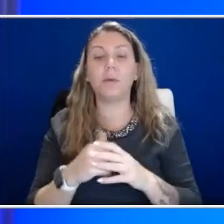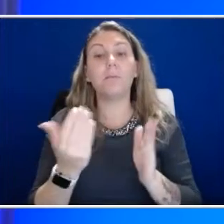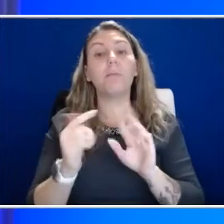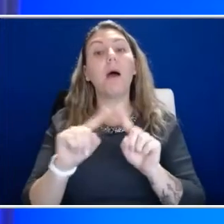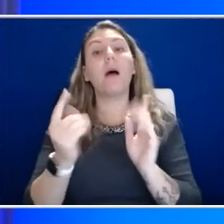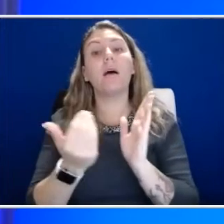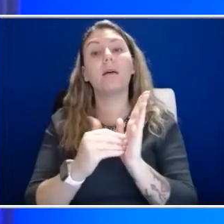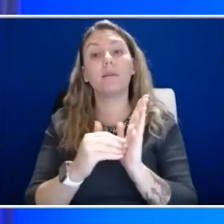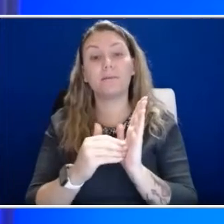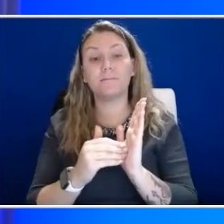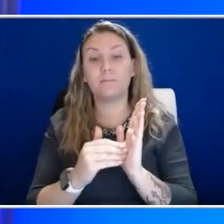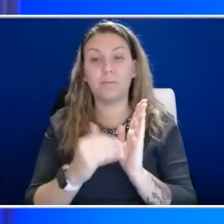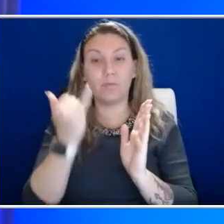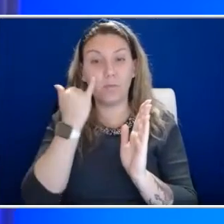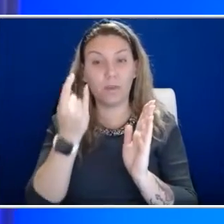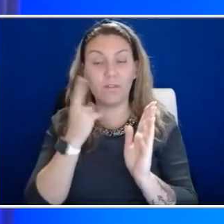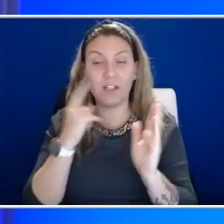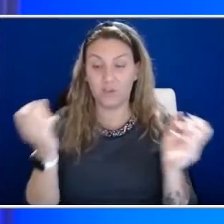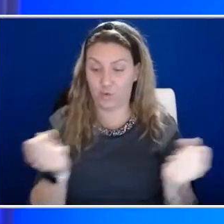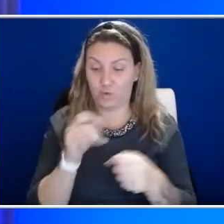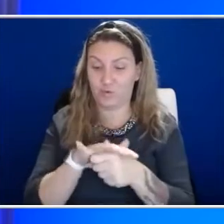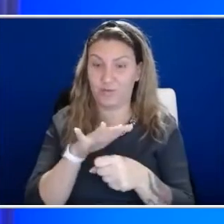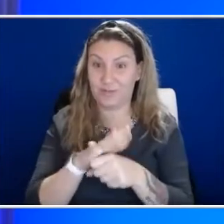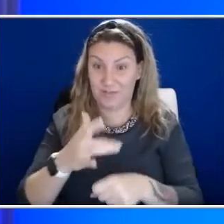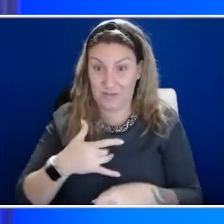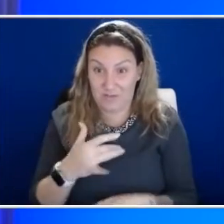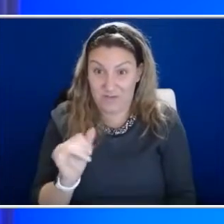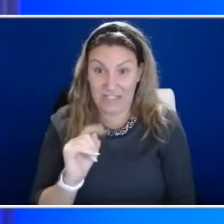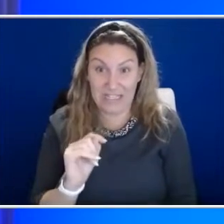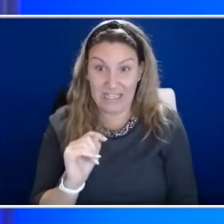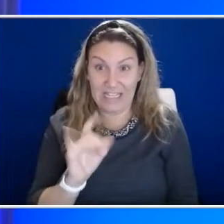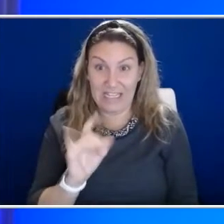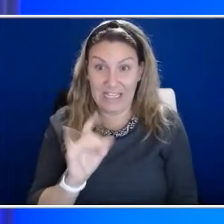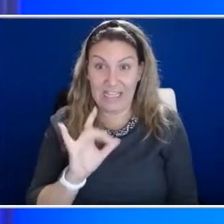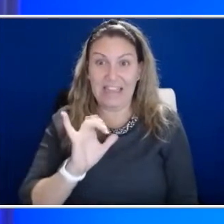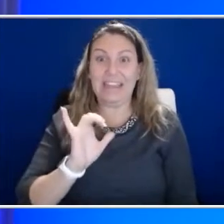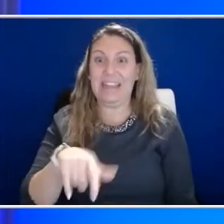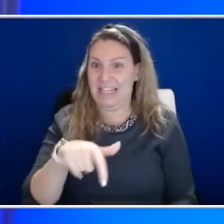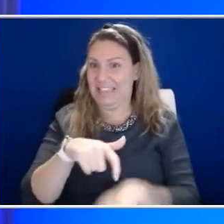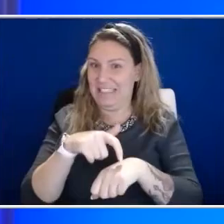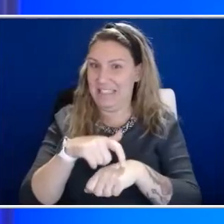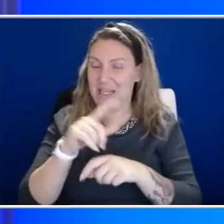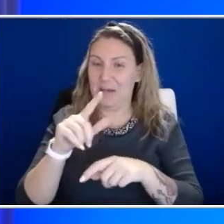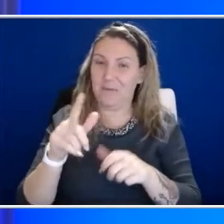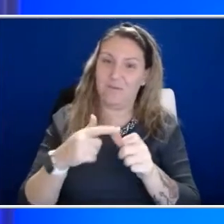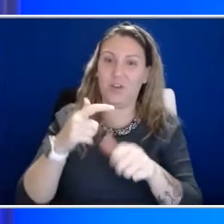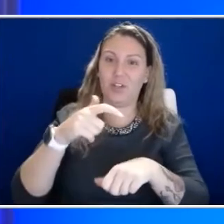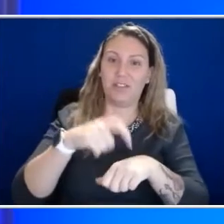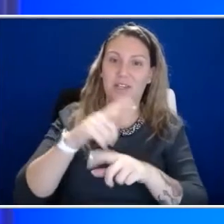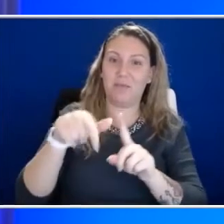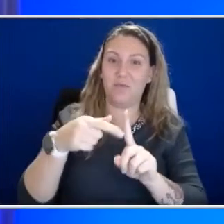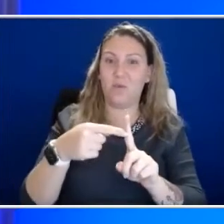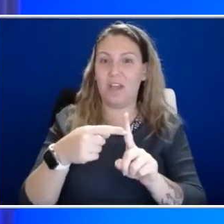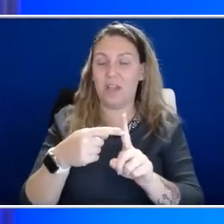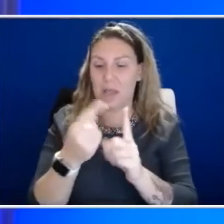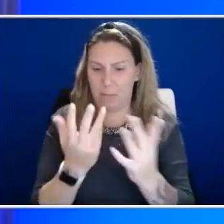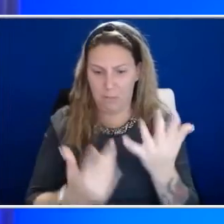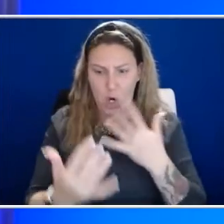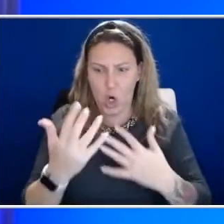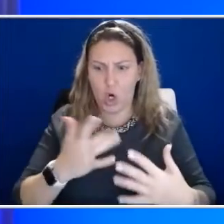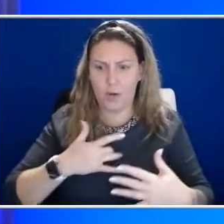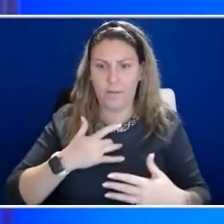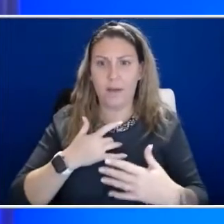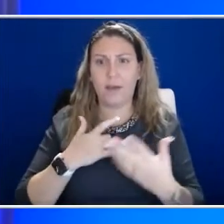it is cold enough for you to feel that, that's the time. Once the first time you feel like it's getting that burning sensation, it may be